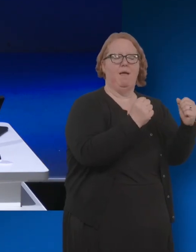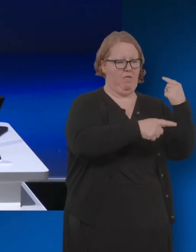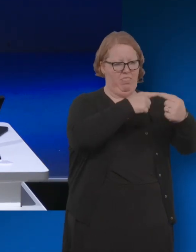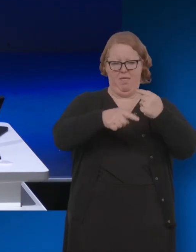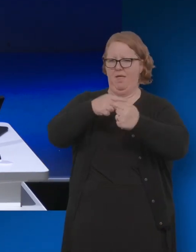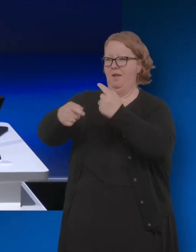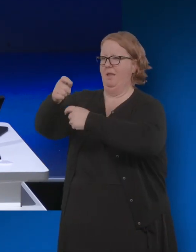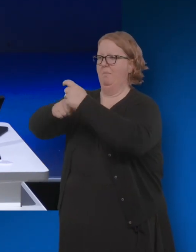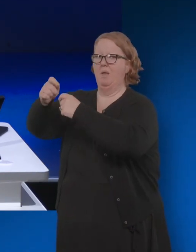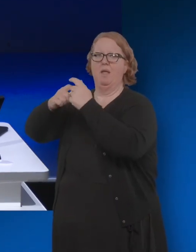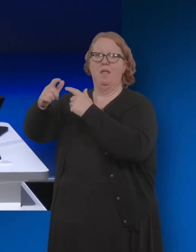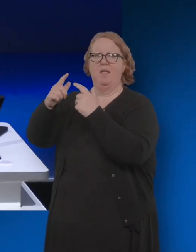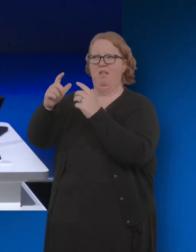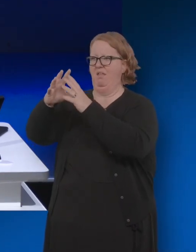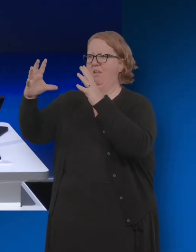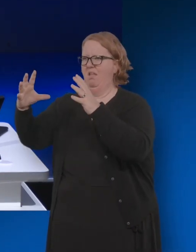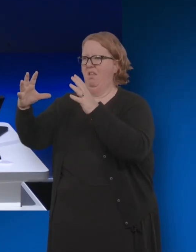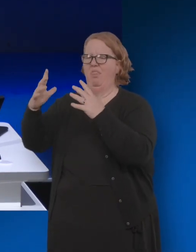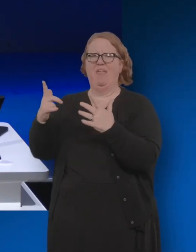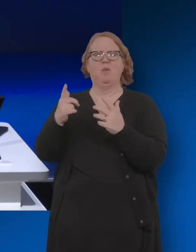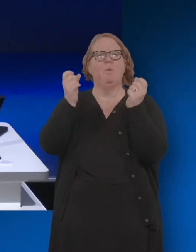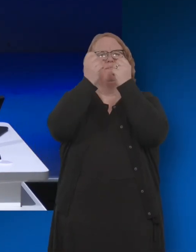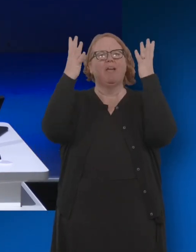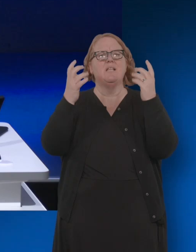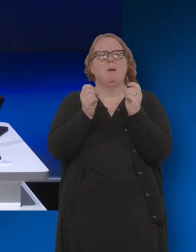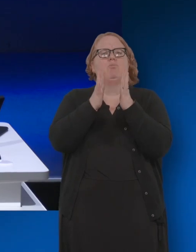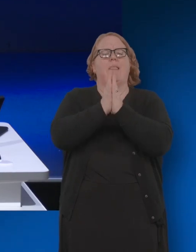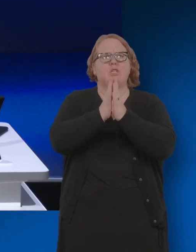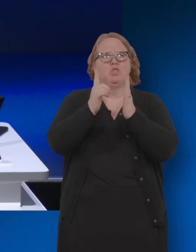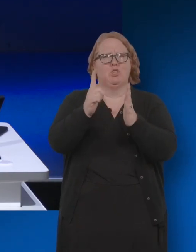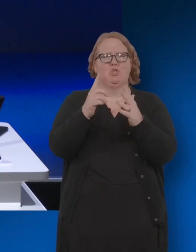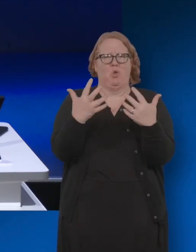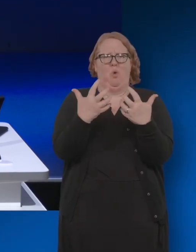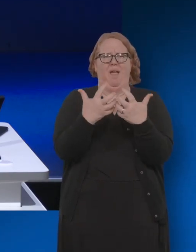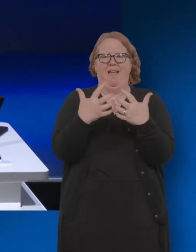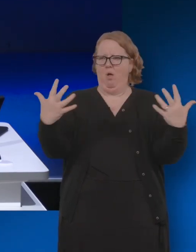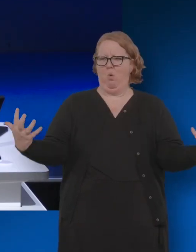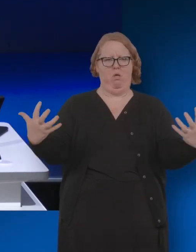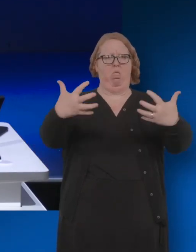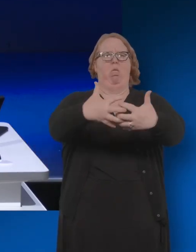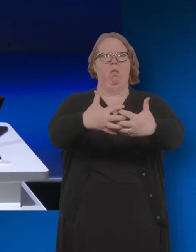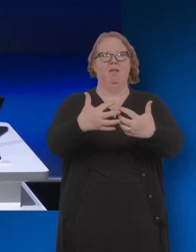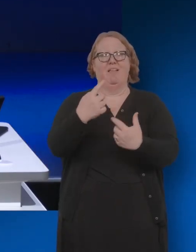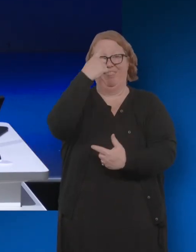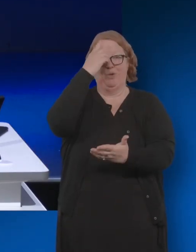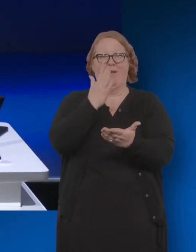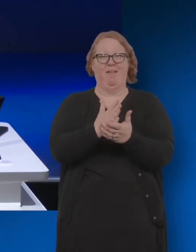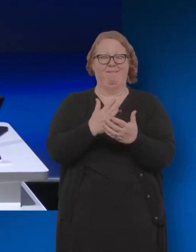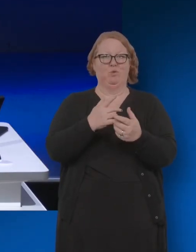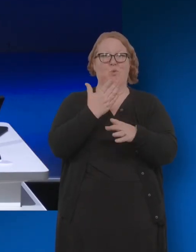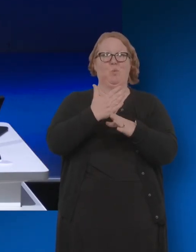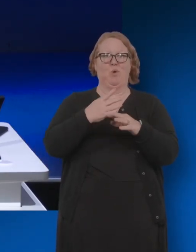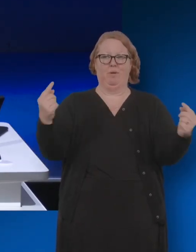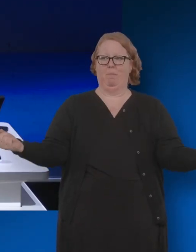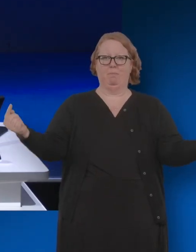then become deaf to the insights of religion. And somehow, I think, we need to work from both ends at the